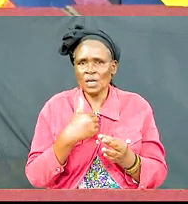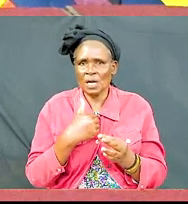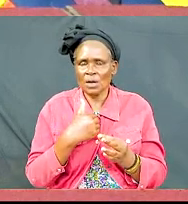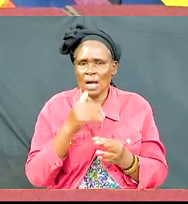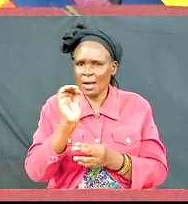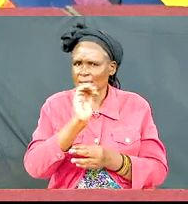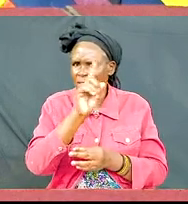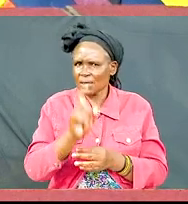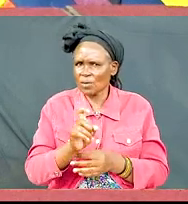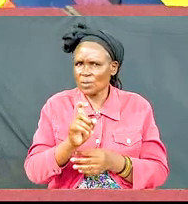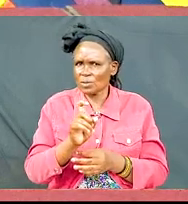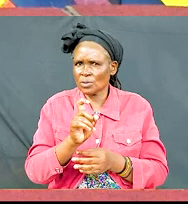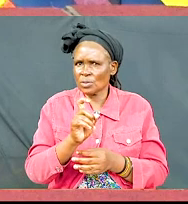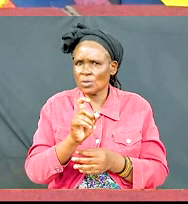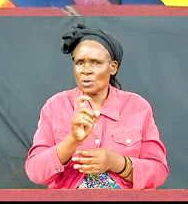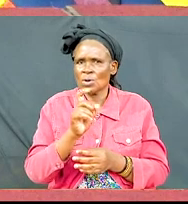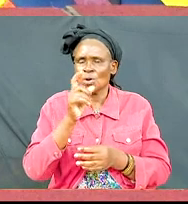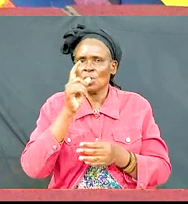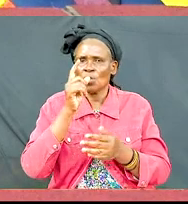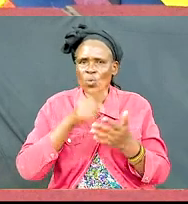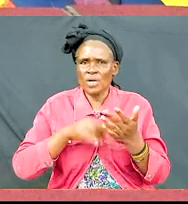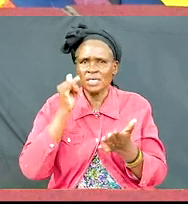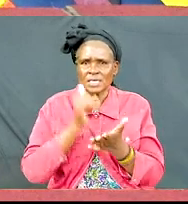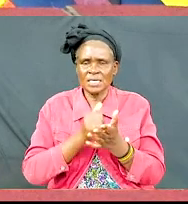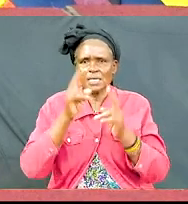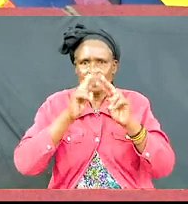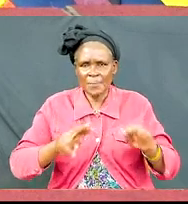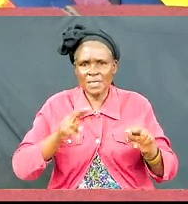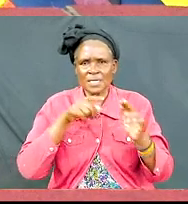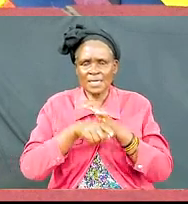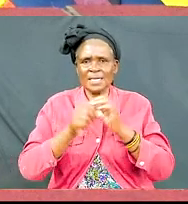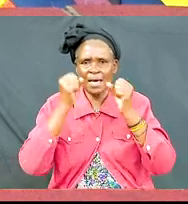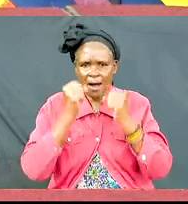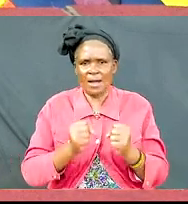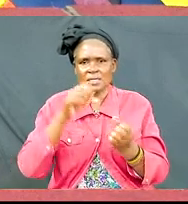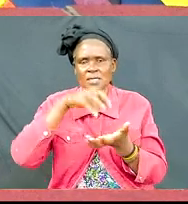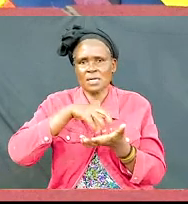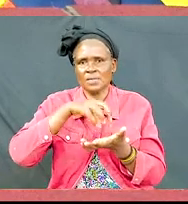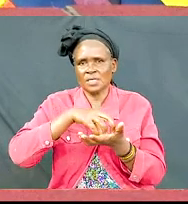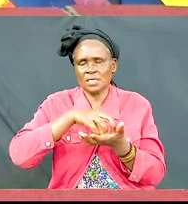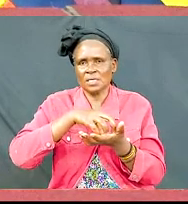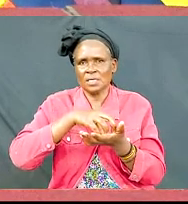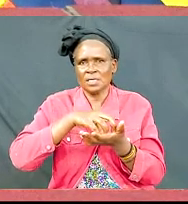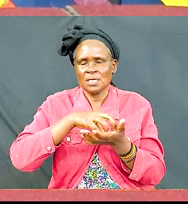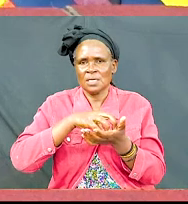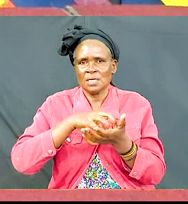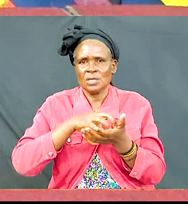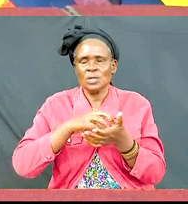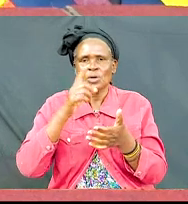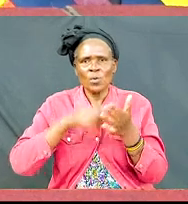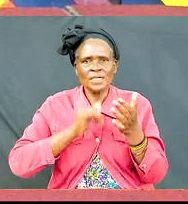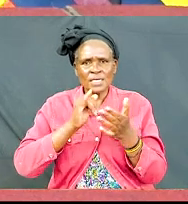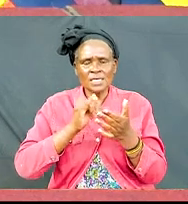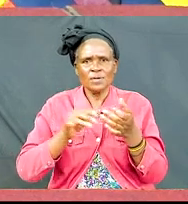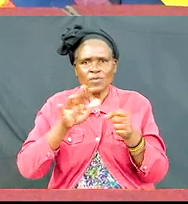question, what can give peace in the difficult circumstances? What is it that can still